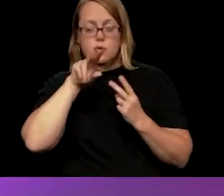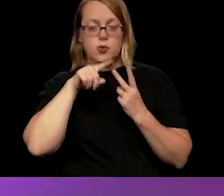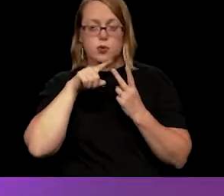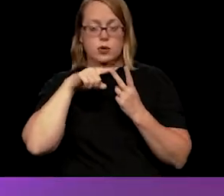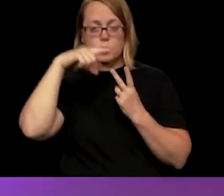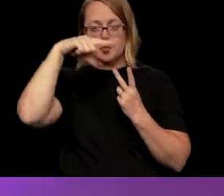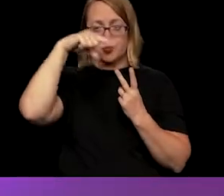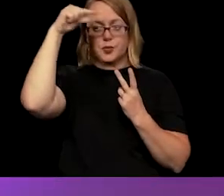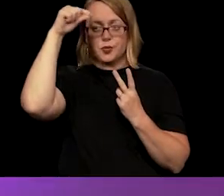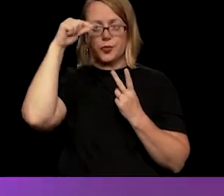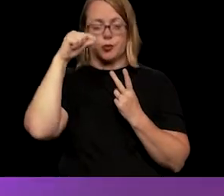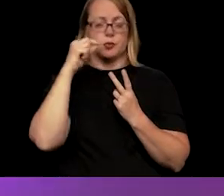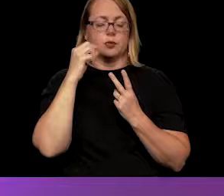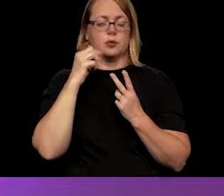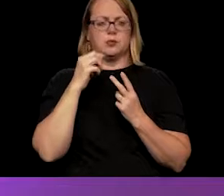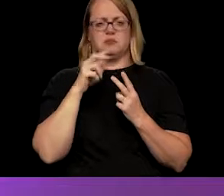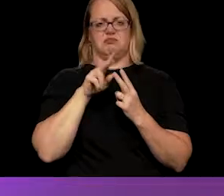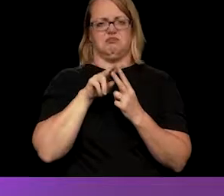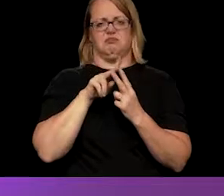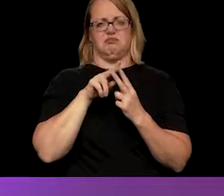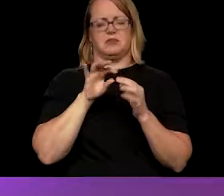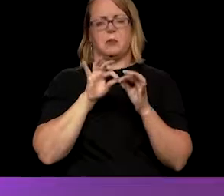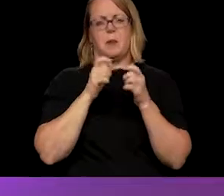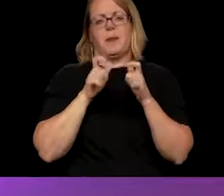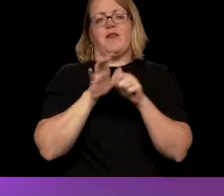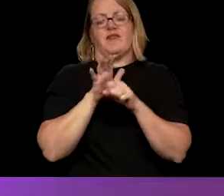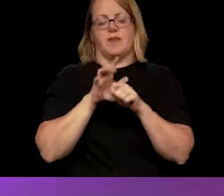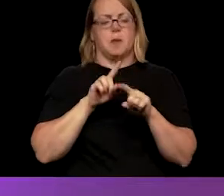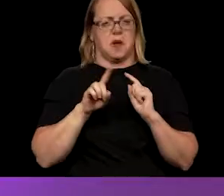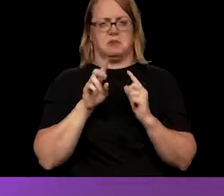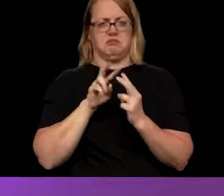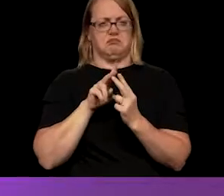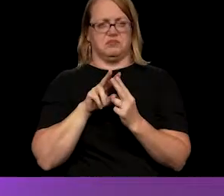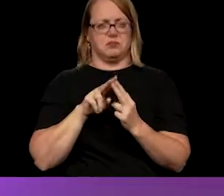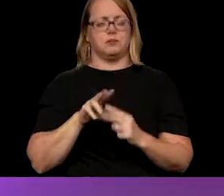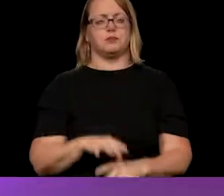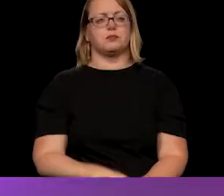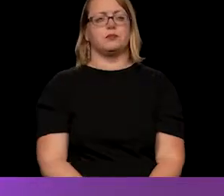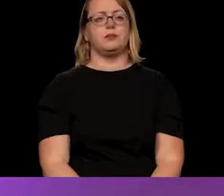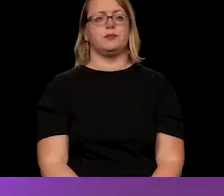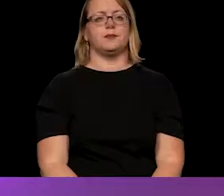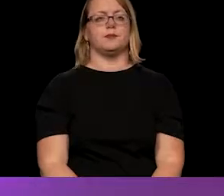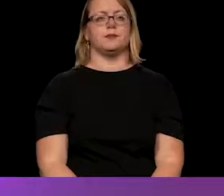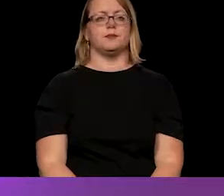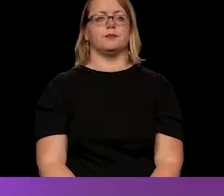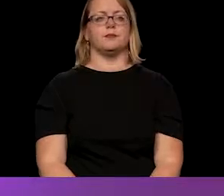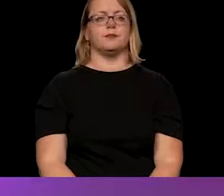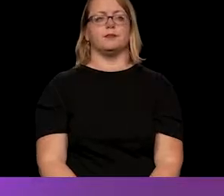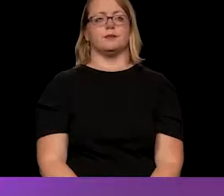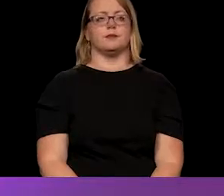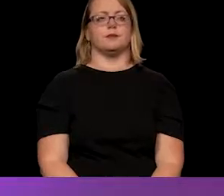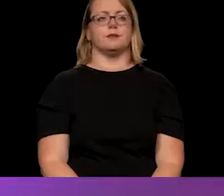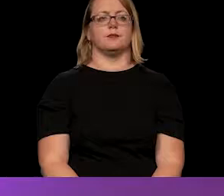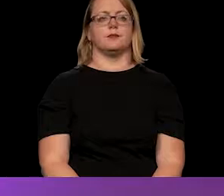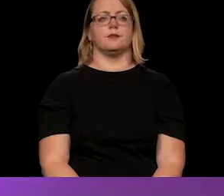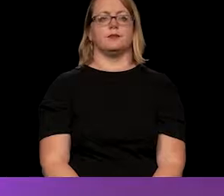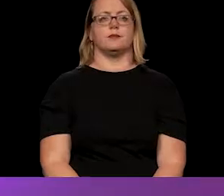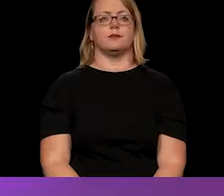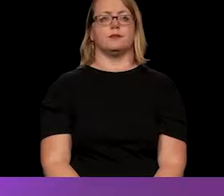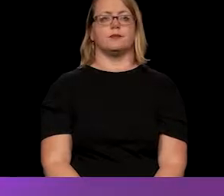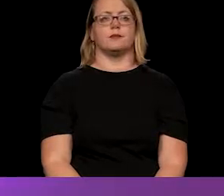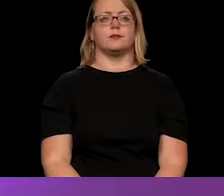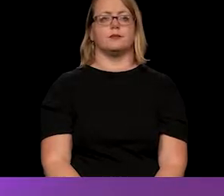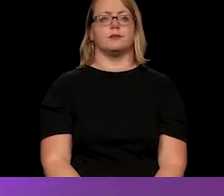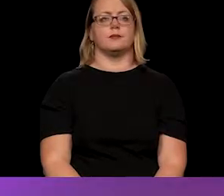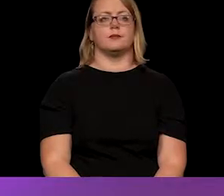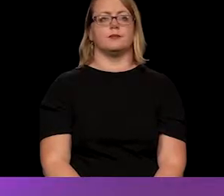pointy brushes too, but I'm going to use this one. Get a nice glob of orange paint. Now you